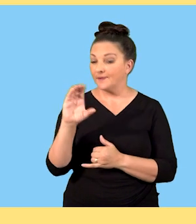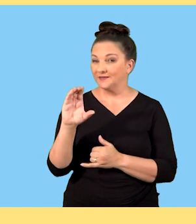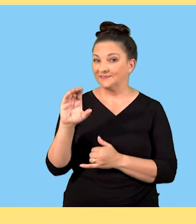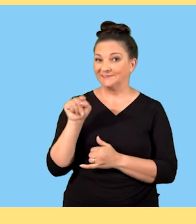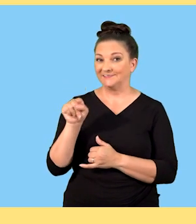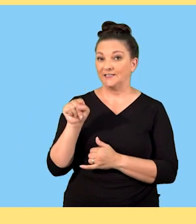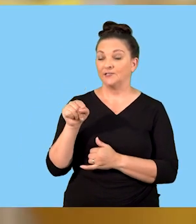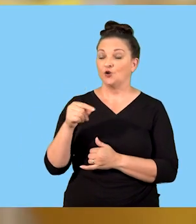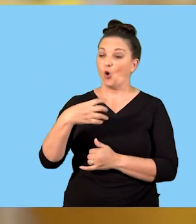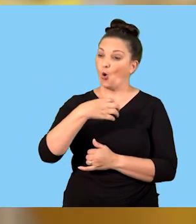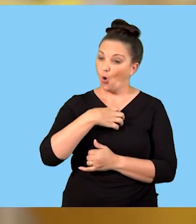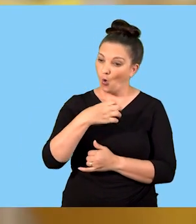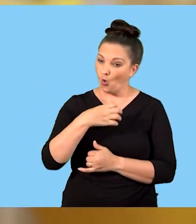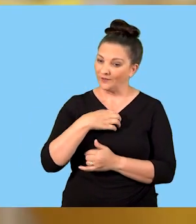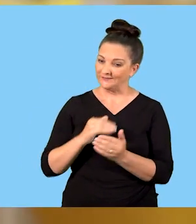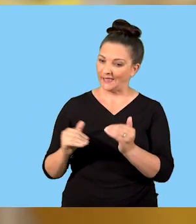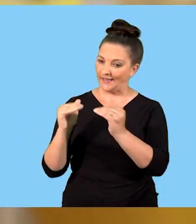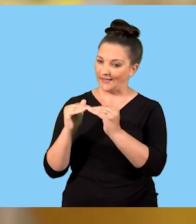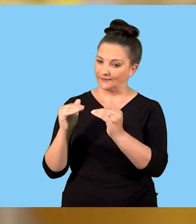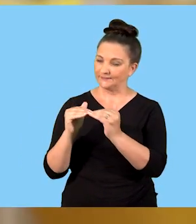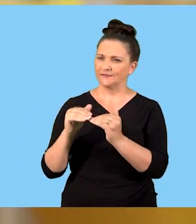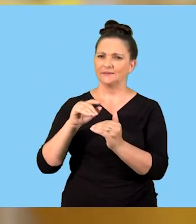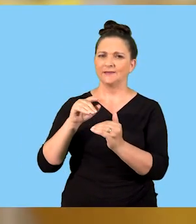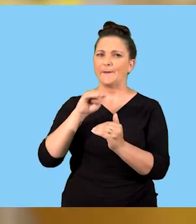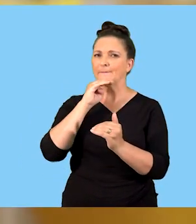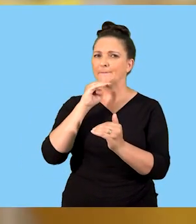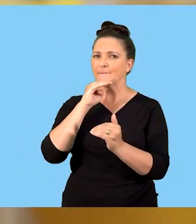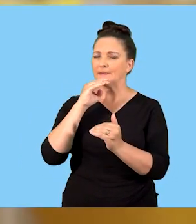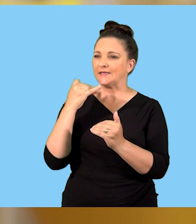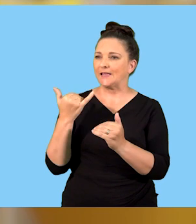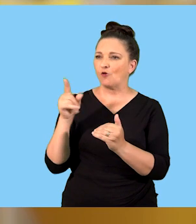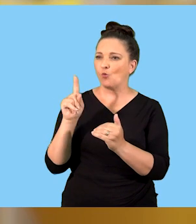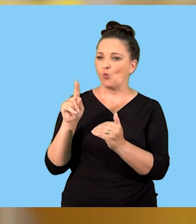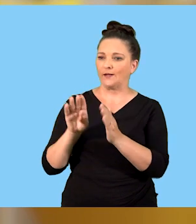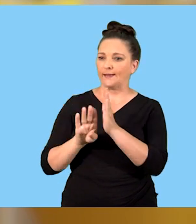account, remember it's part of owner's equity. So that means it